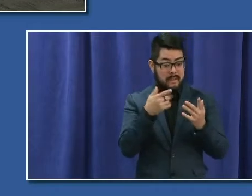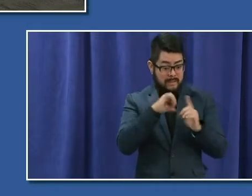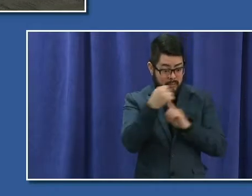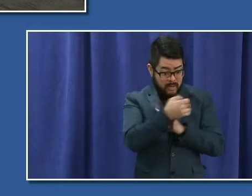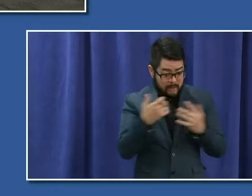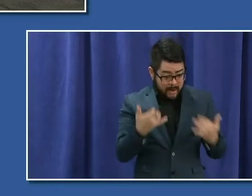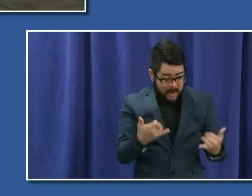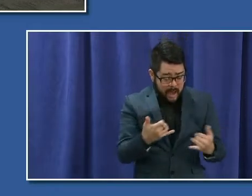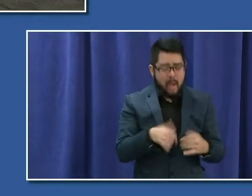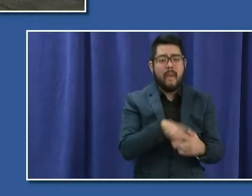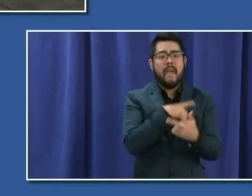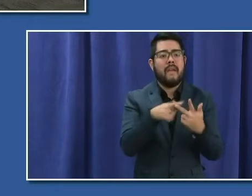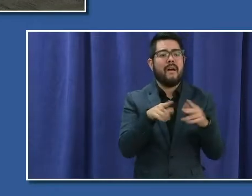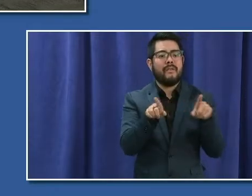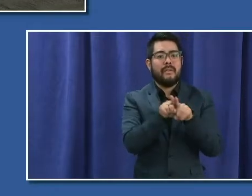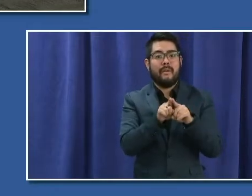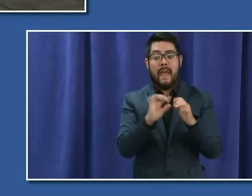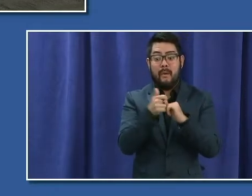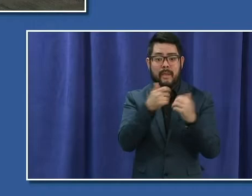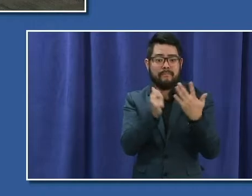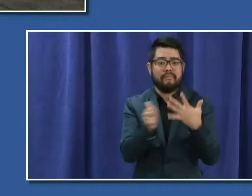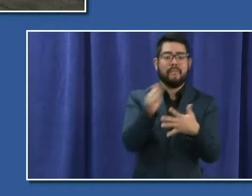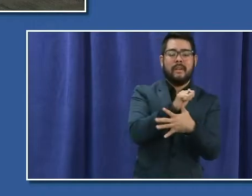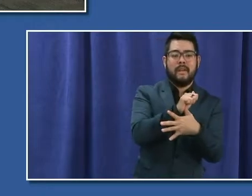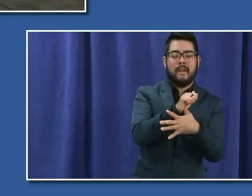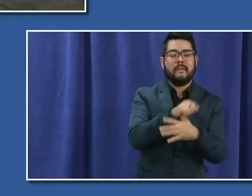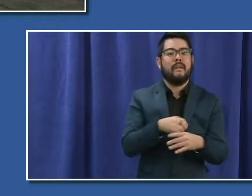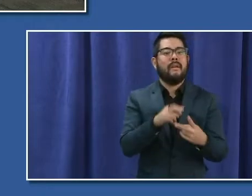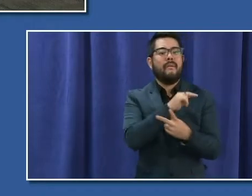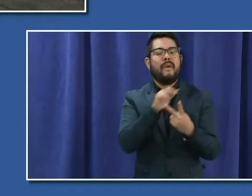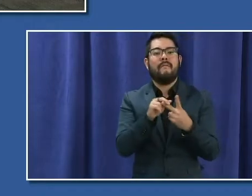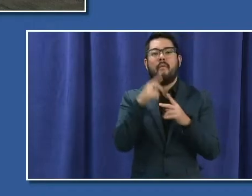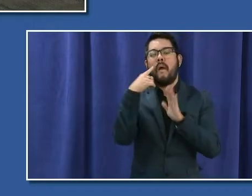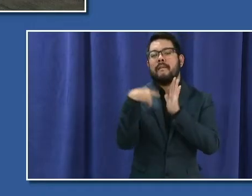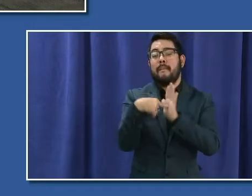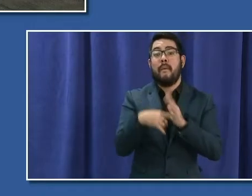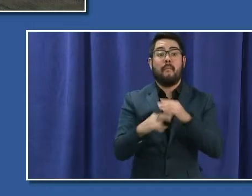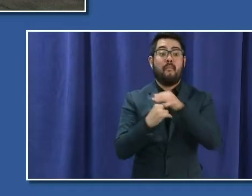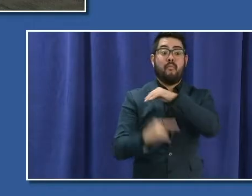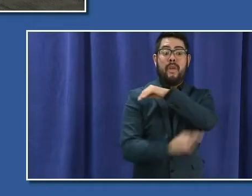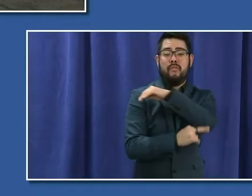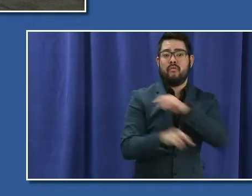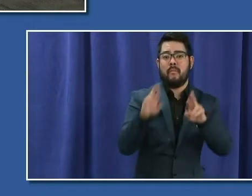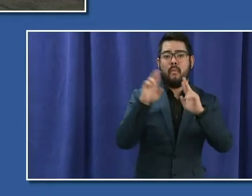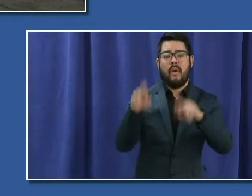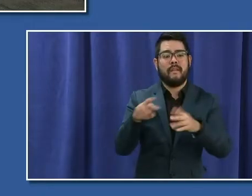what priorities rise to the top. We have bridge reports, for example, that look at all of